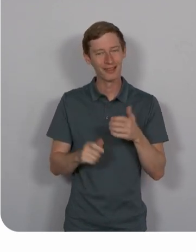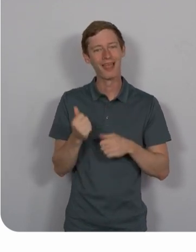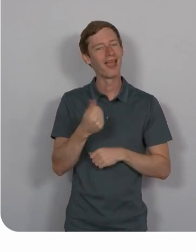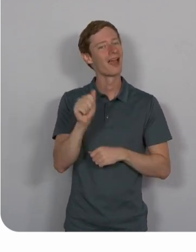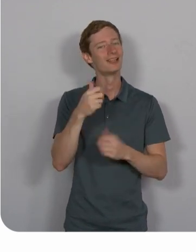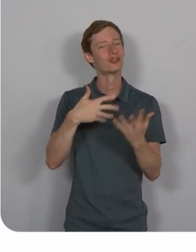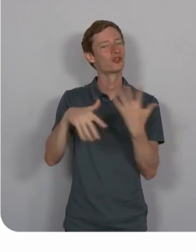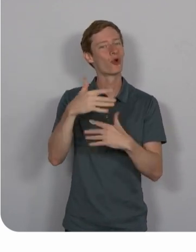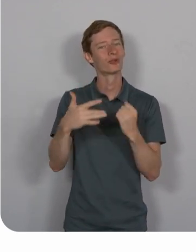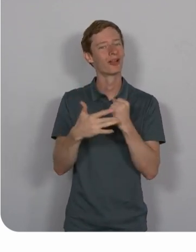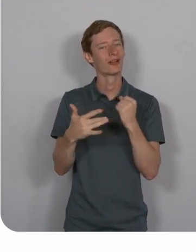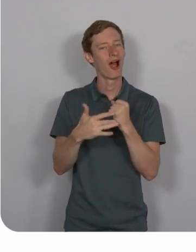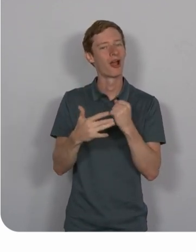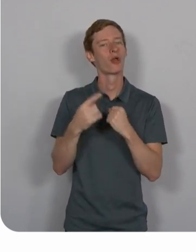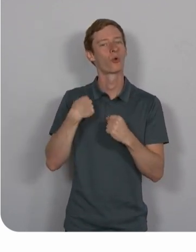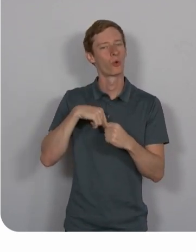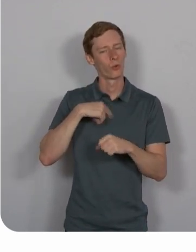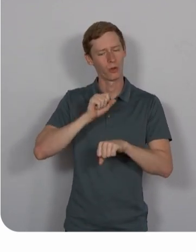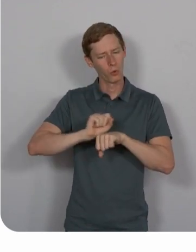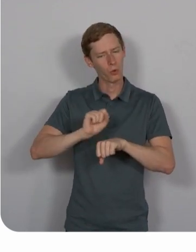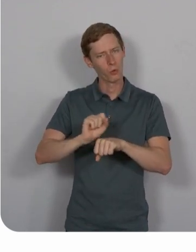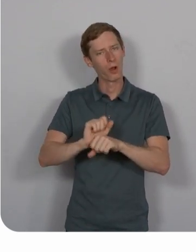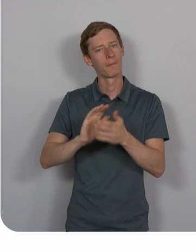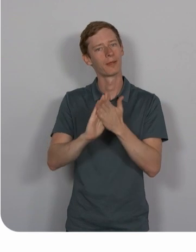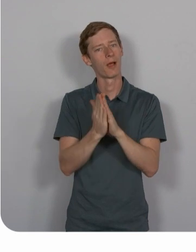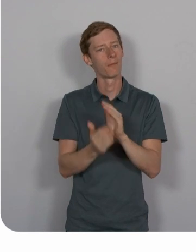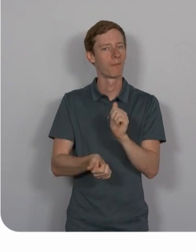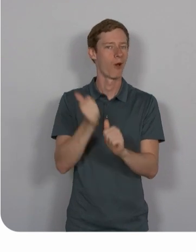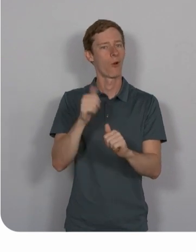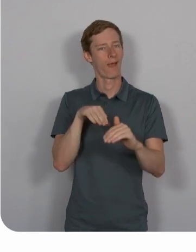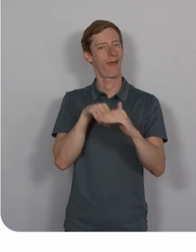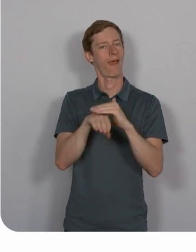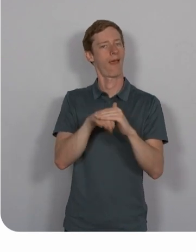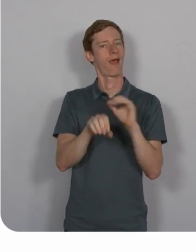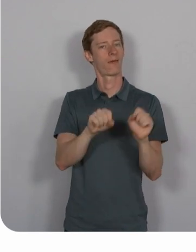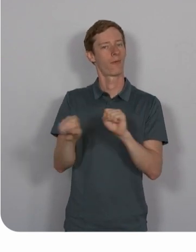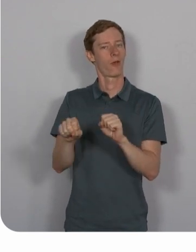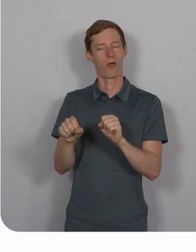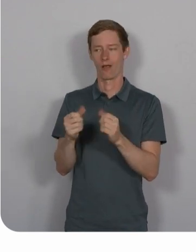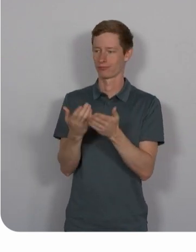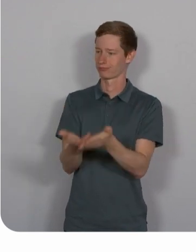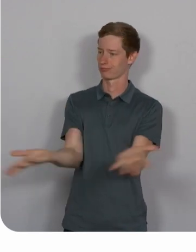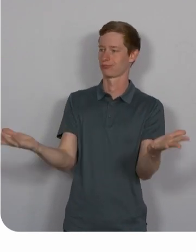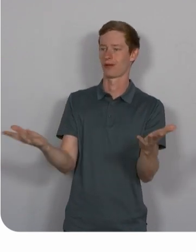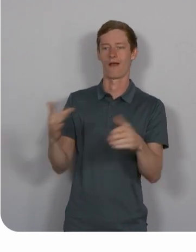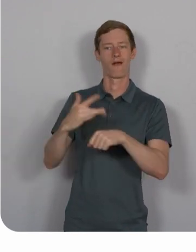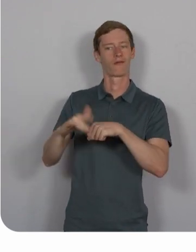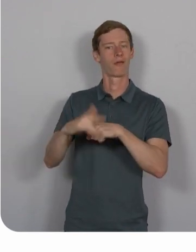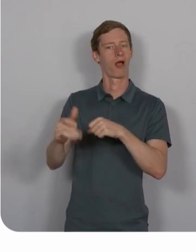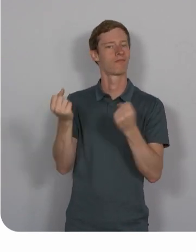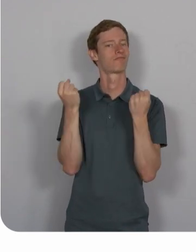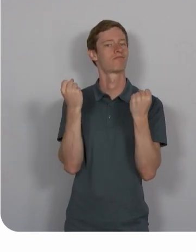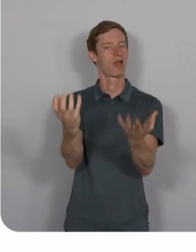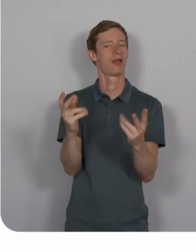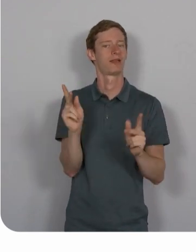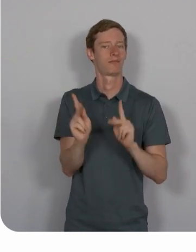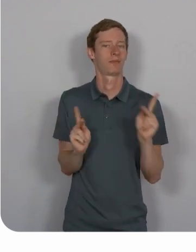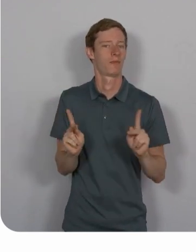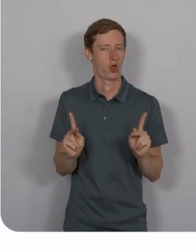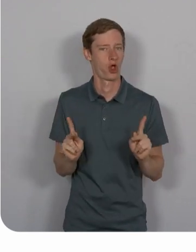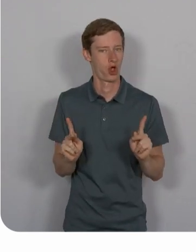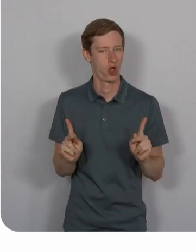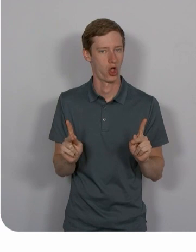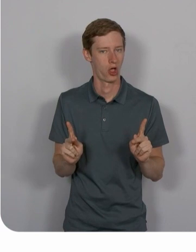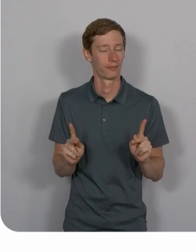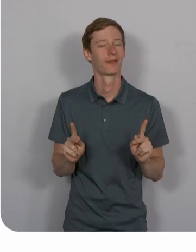build, we have worked hard to make them as accessible as possible to as many people as possible. That is, and how will always